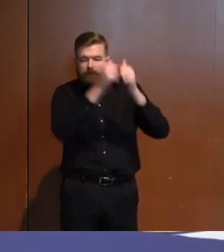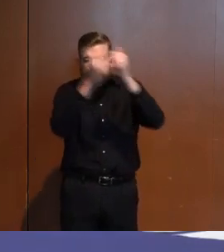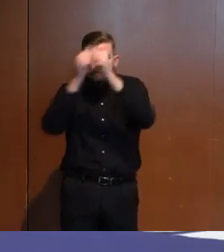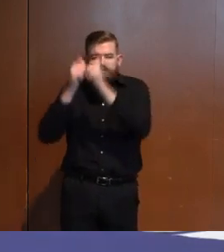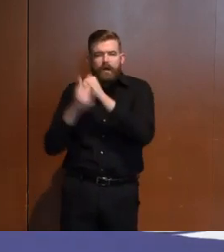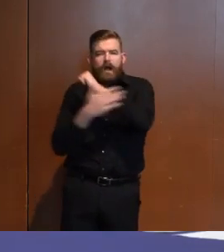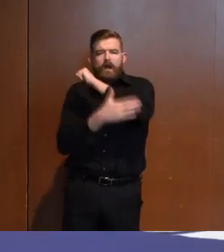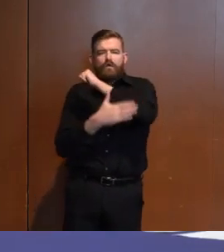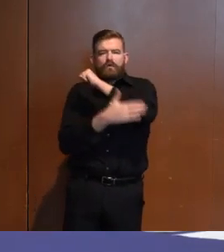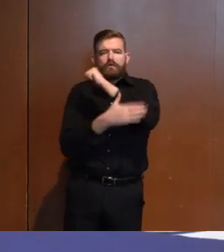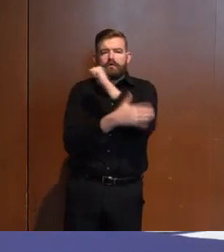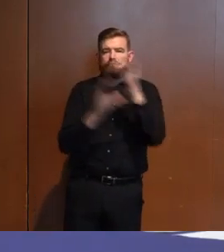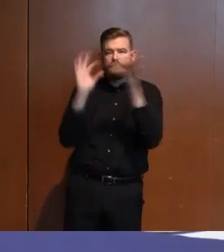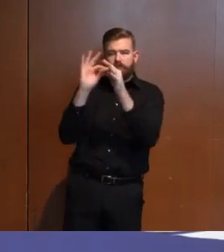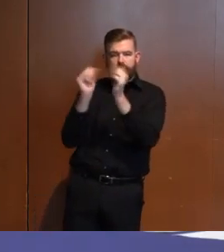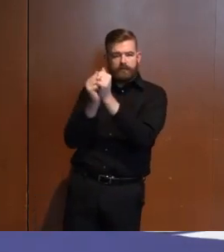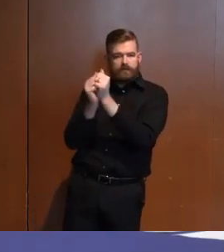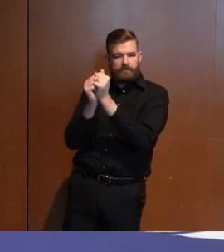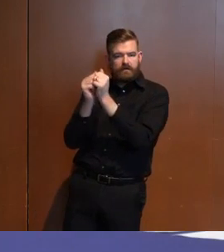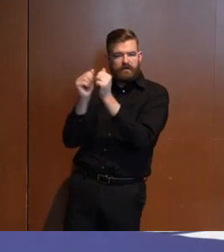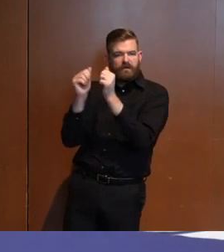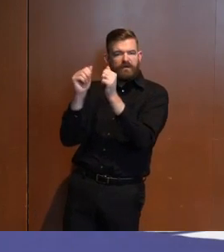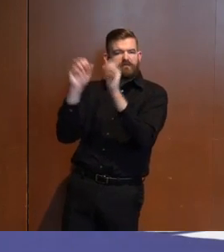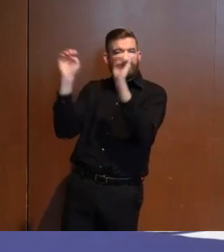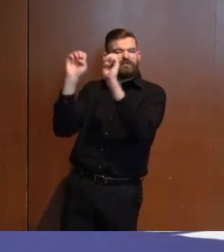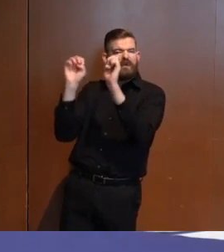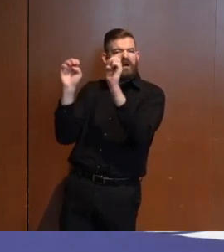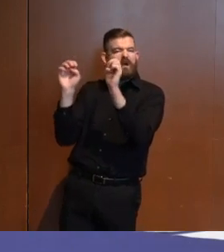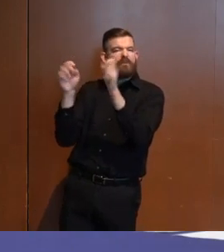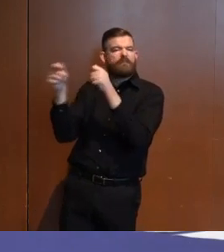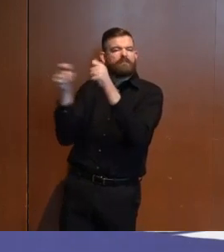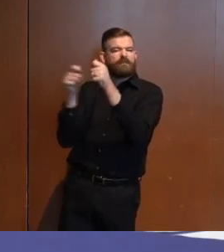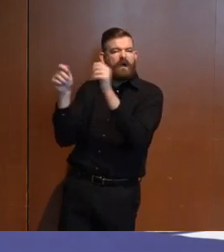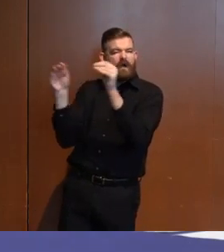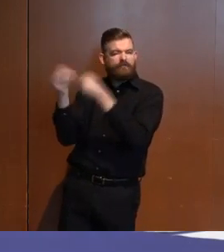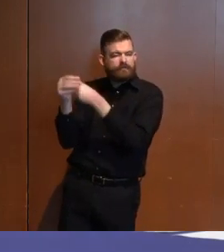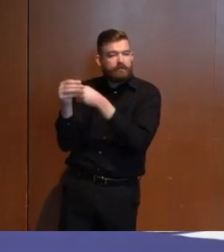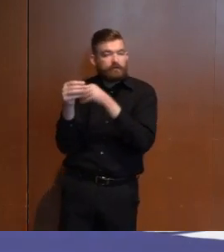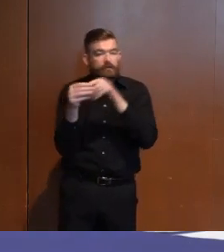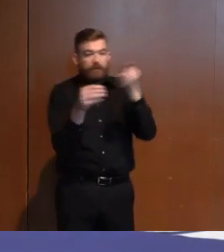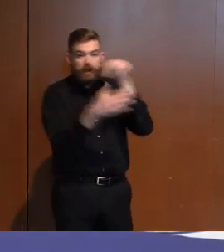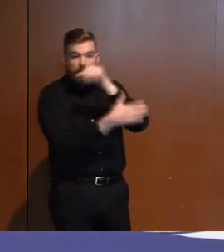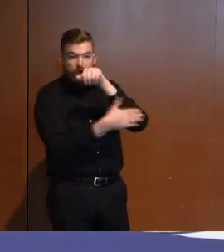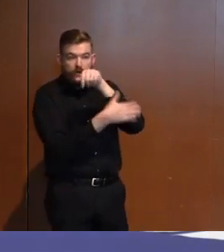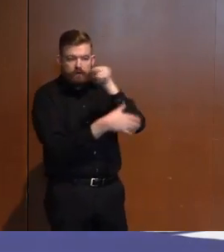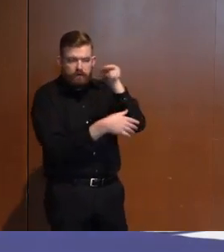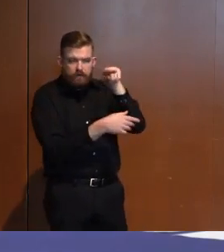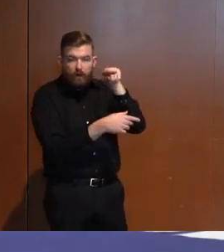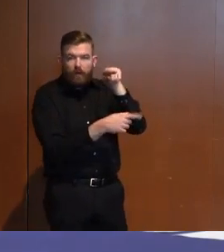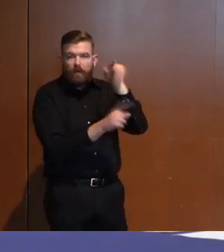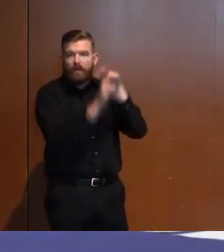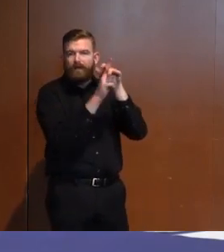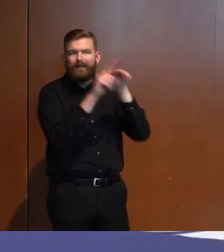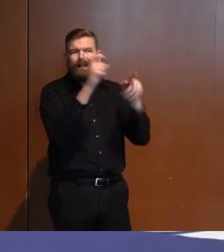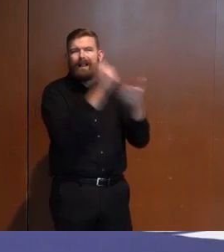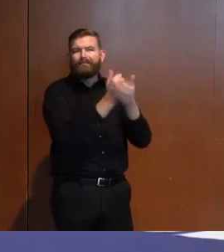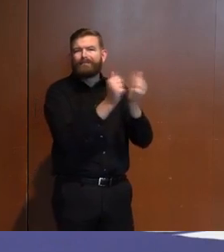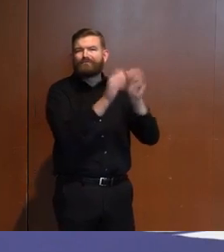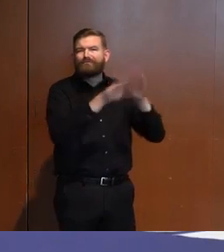be. Coming across. Elise, you good? Dustin? More